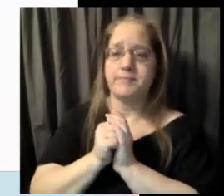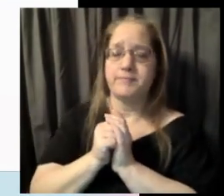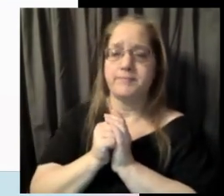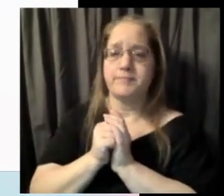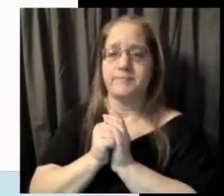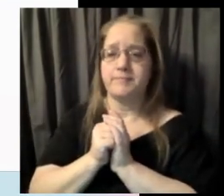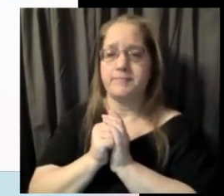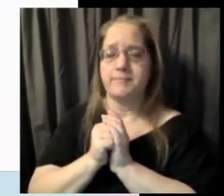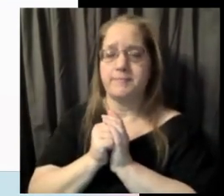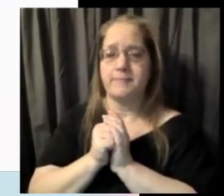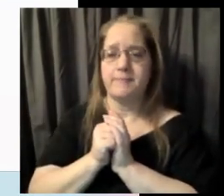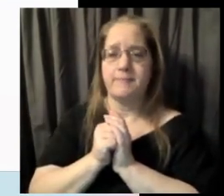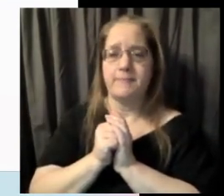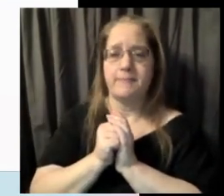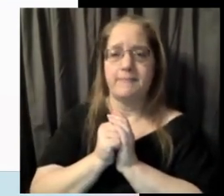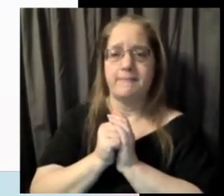who has autism.